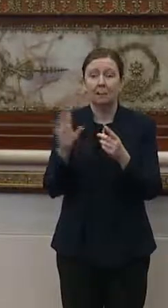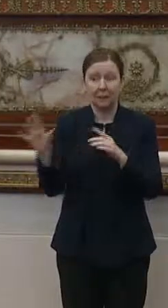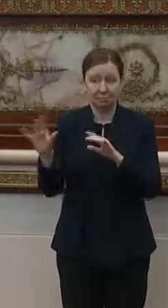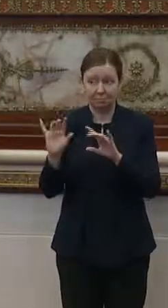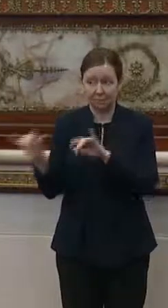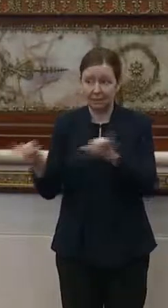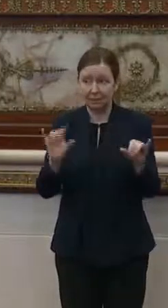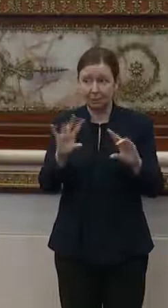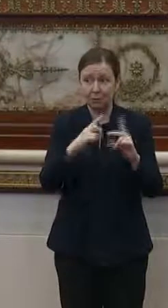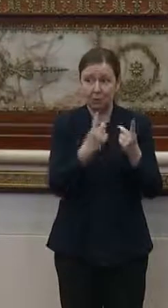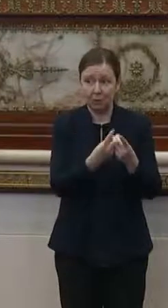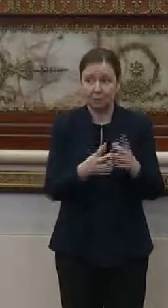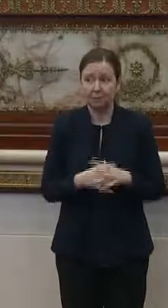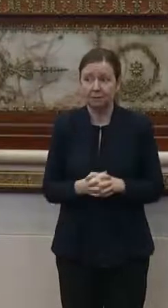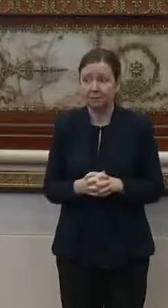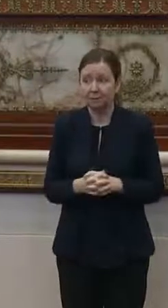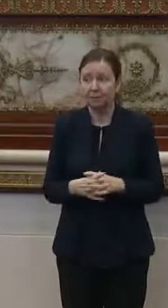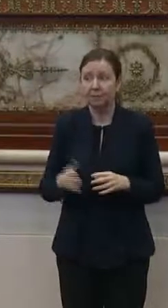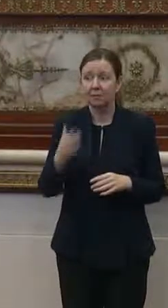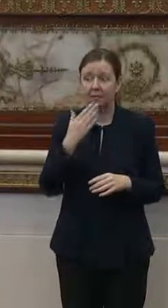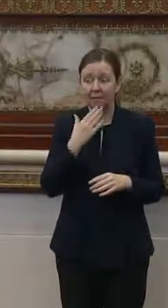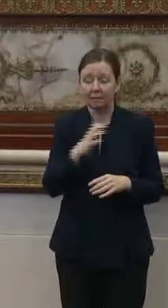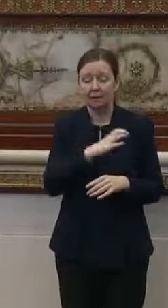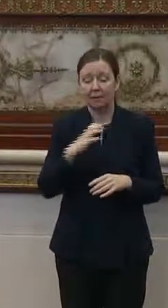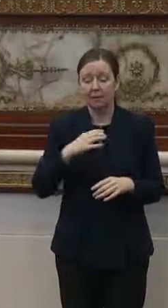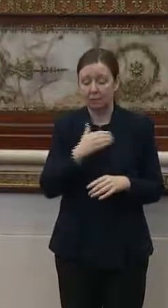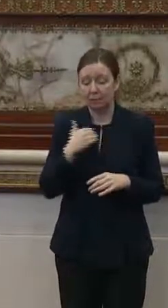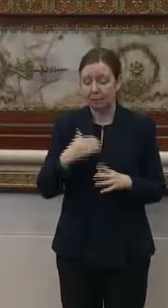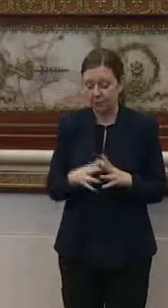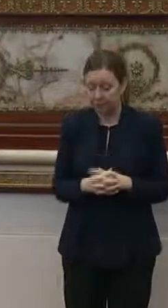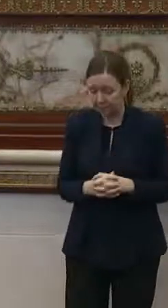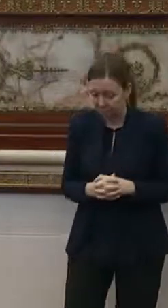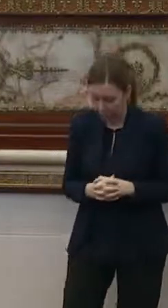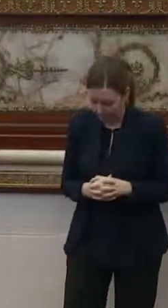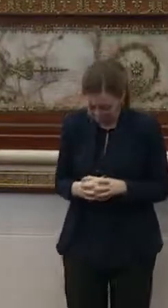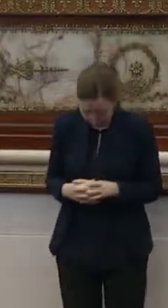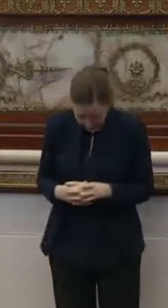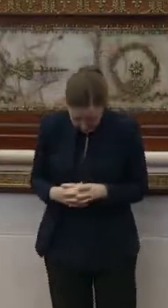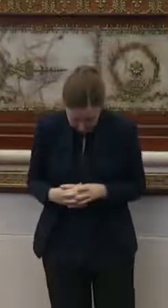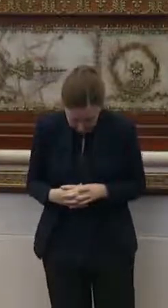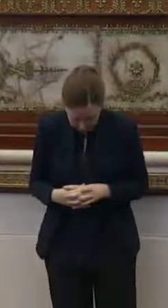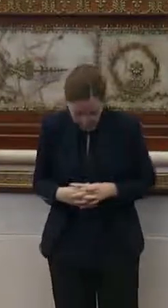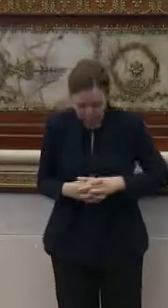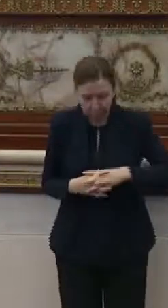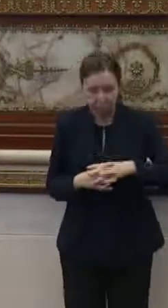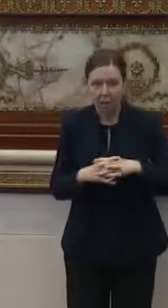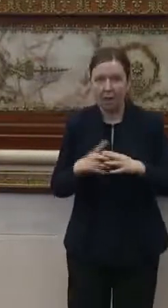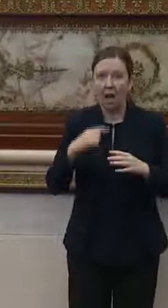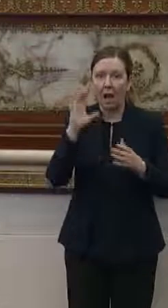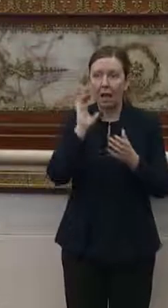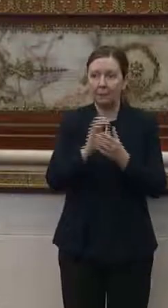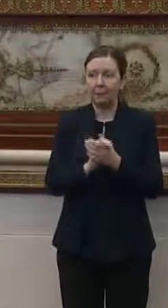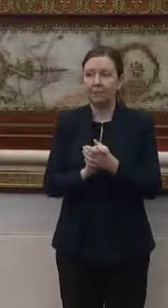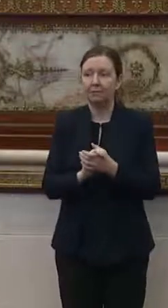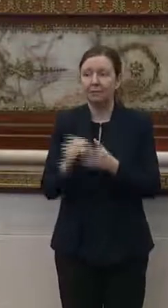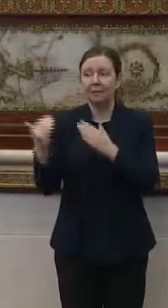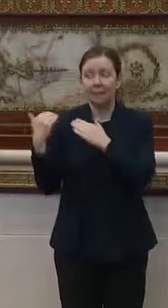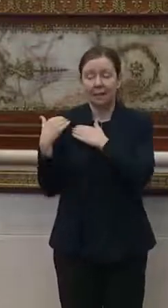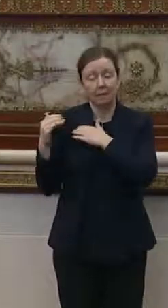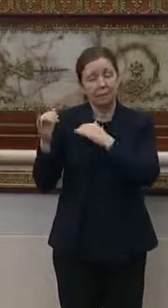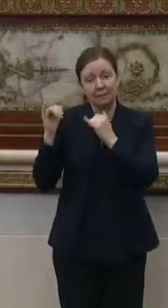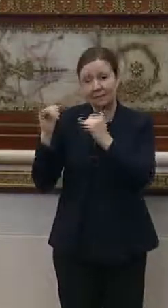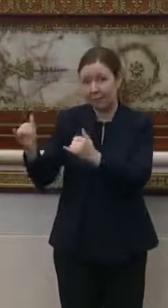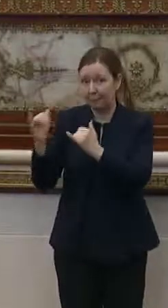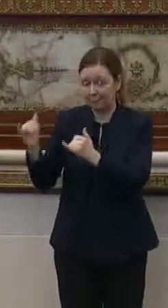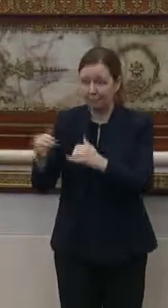department? Thank you very much, Council Member. Let me say again, I believe in same accountability in the same way that she